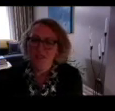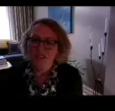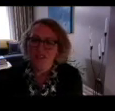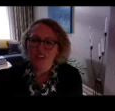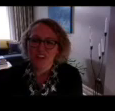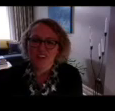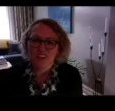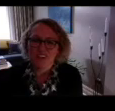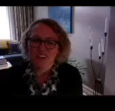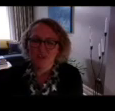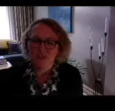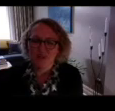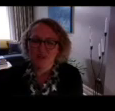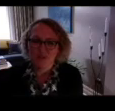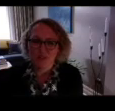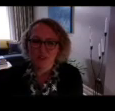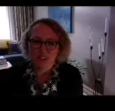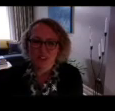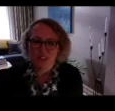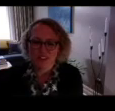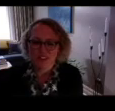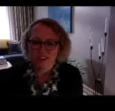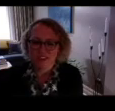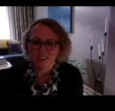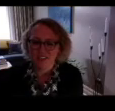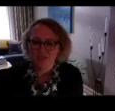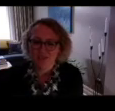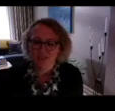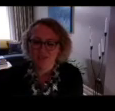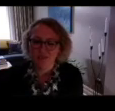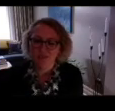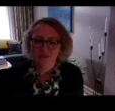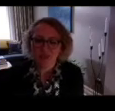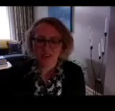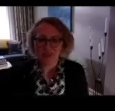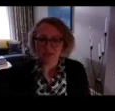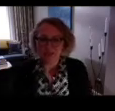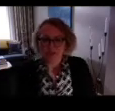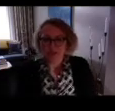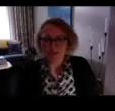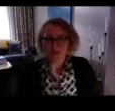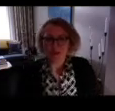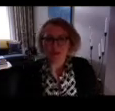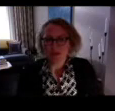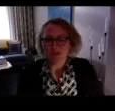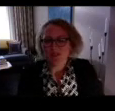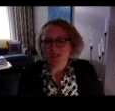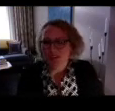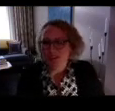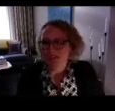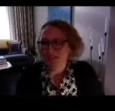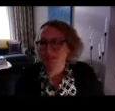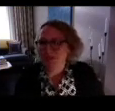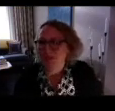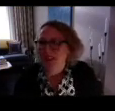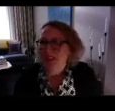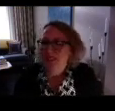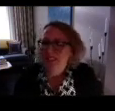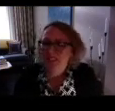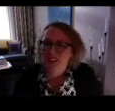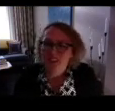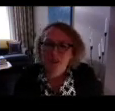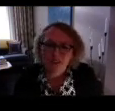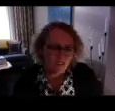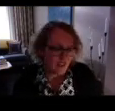Thanks so much, Jenna. I really appreciate that. And I'm going to pick up a little bit where you left off. Nicole asked